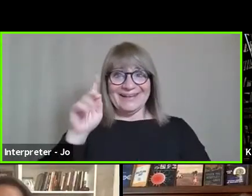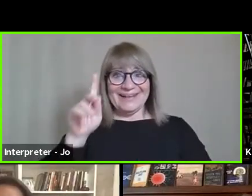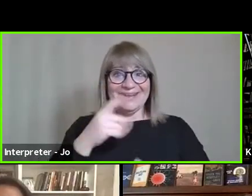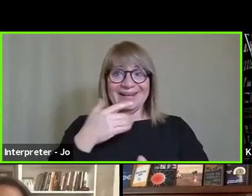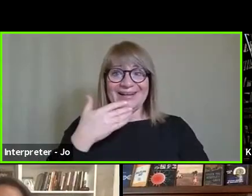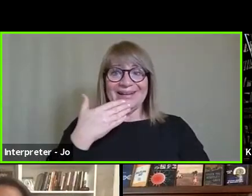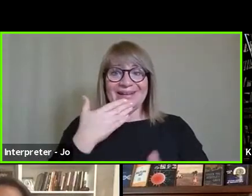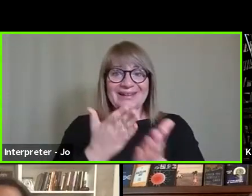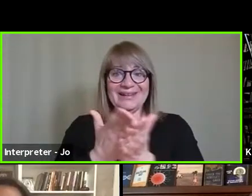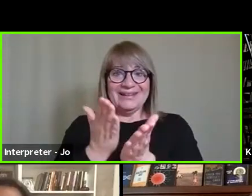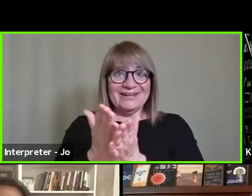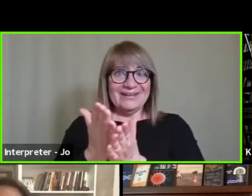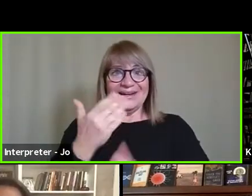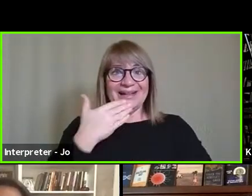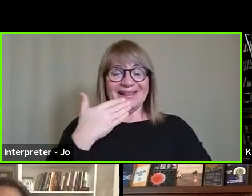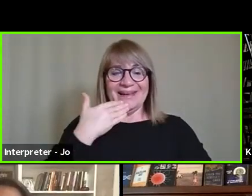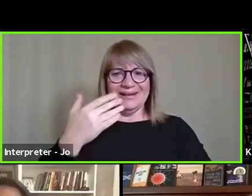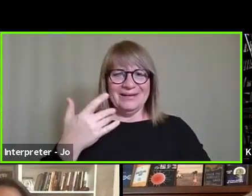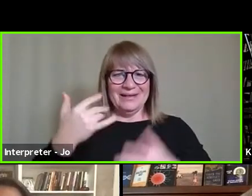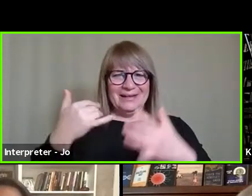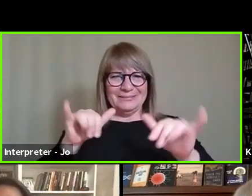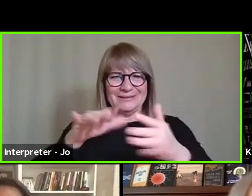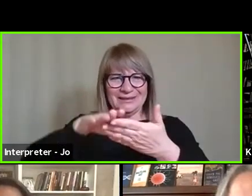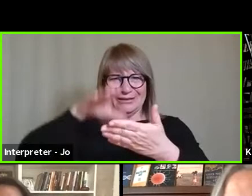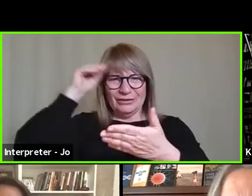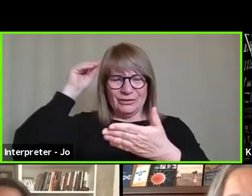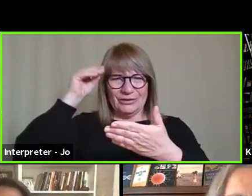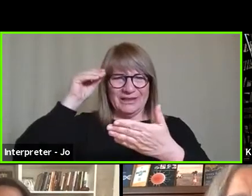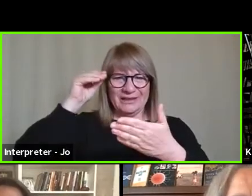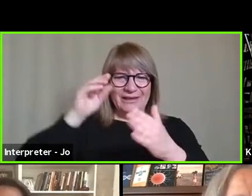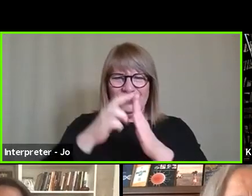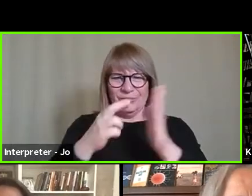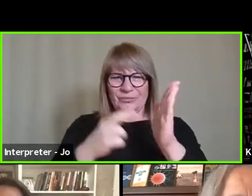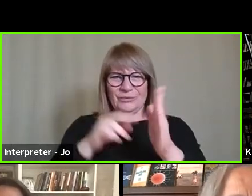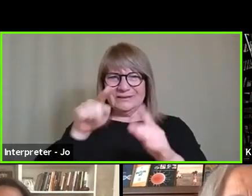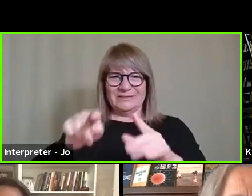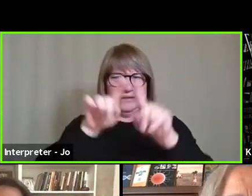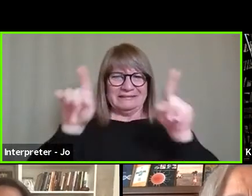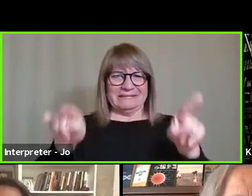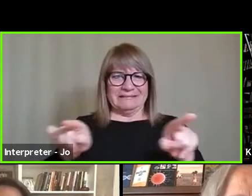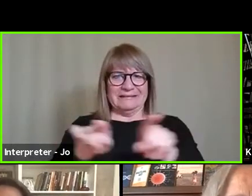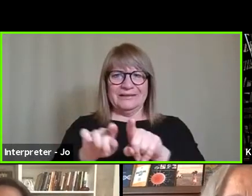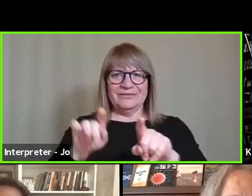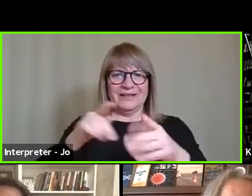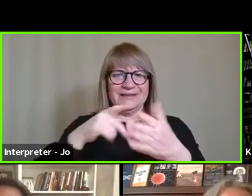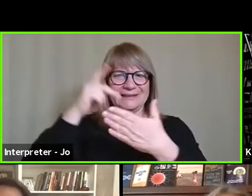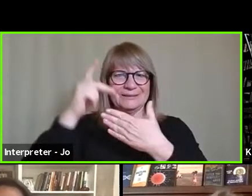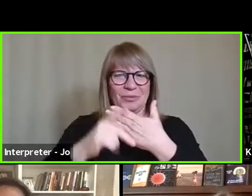you i'm still learning a little the rules today of this interface um okay